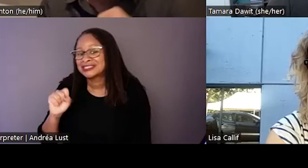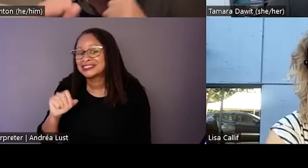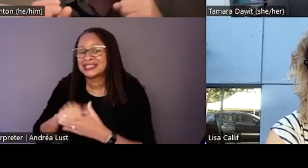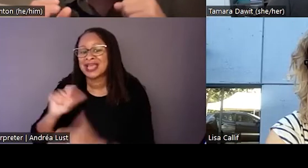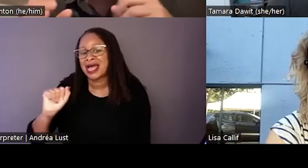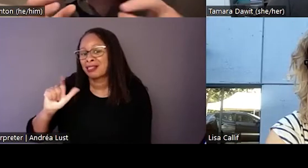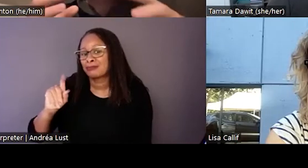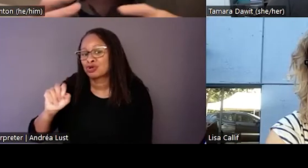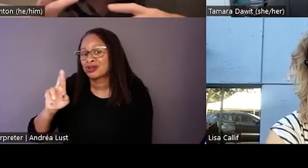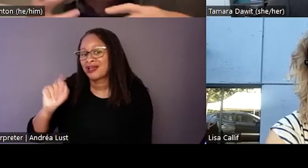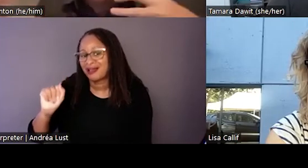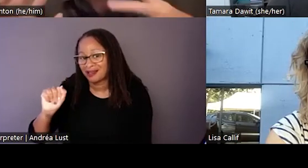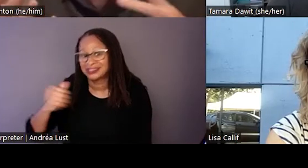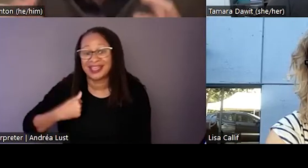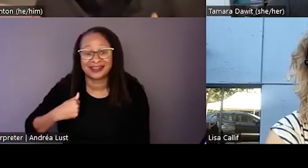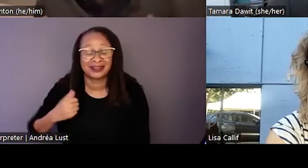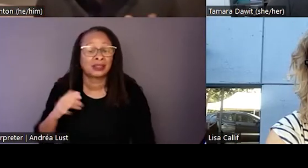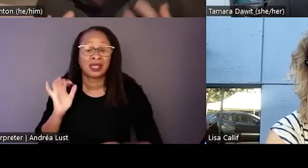mean,